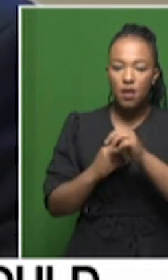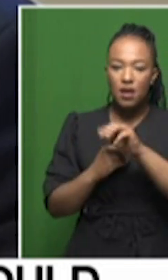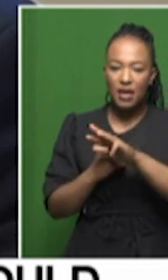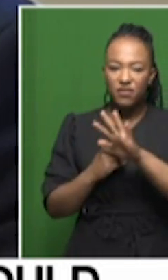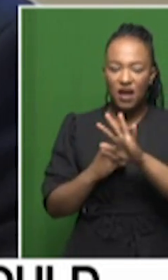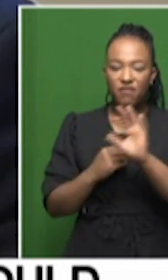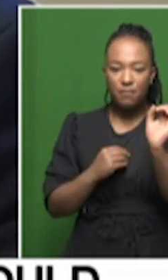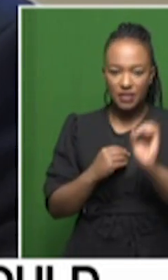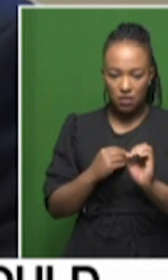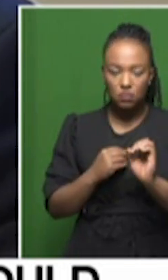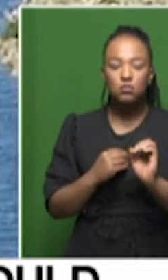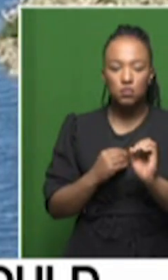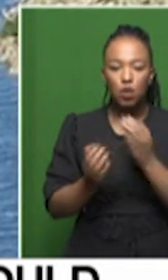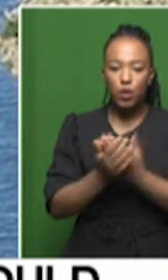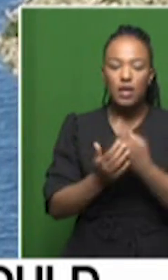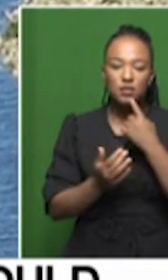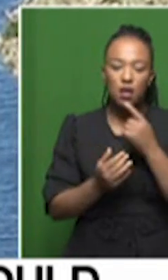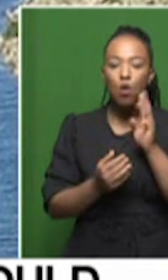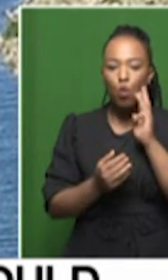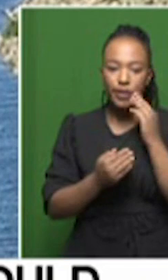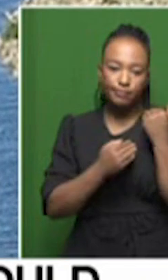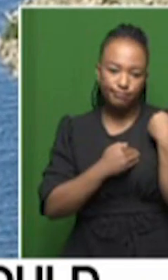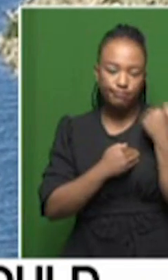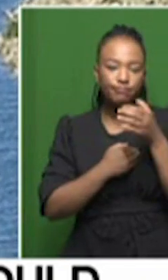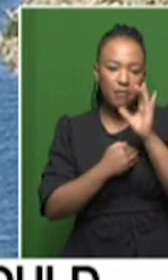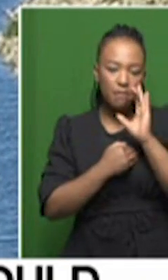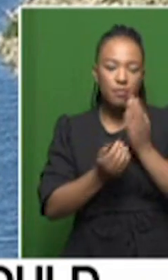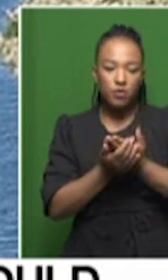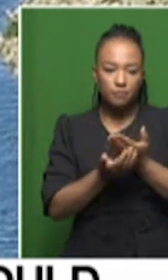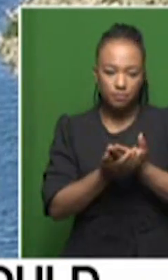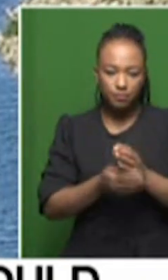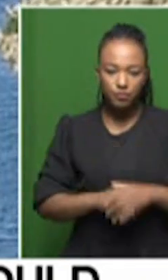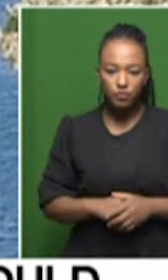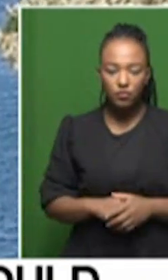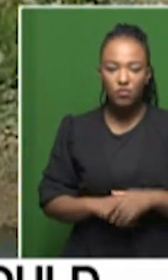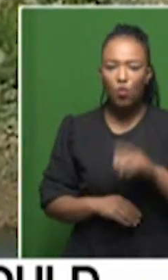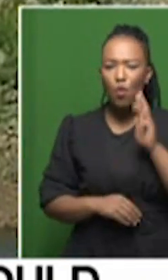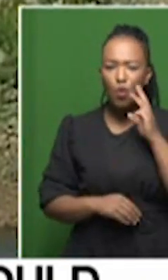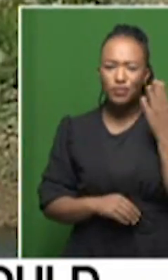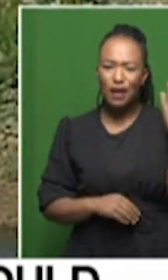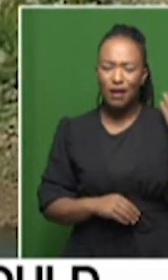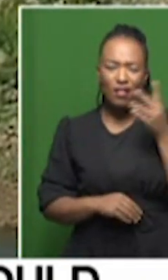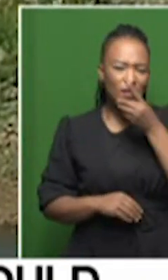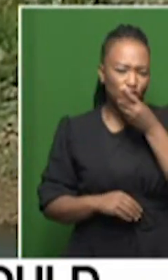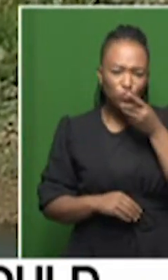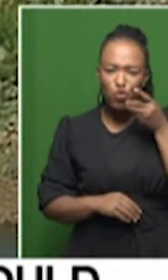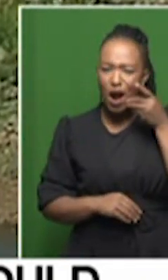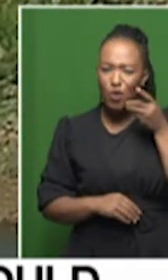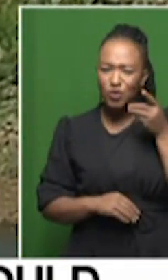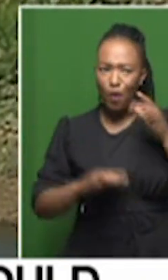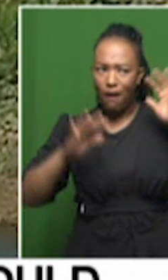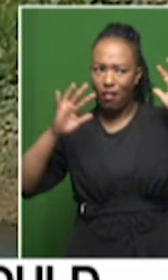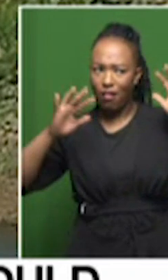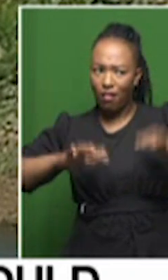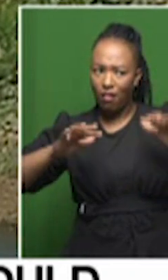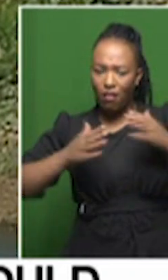we will then say water is safe to drink. The Metro remains in the grip of a prolonged drought. The combined dam levels of its 5